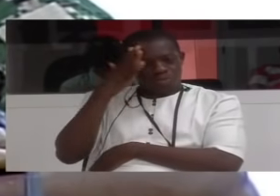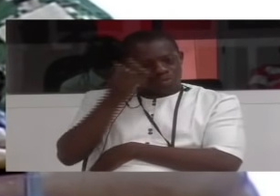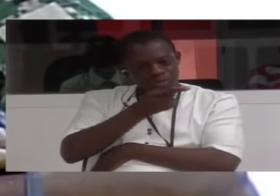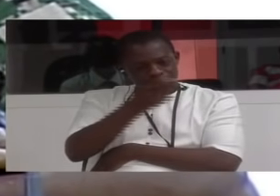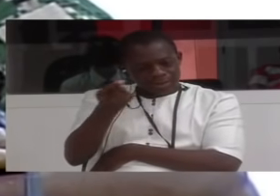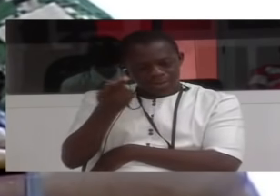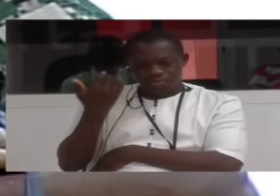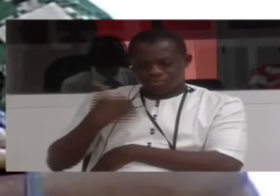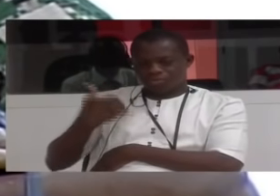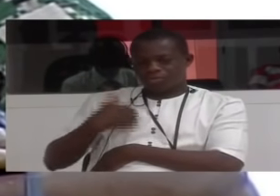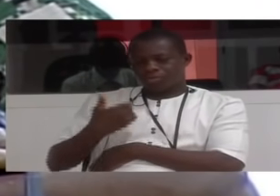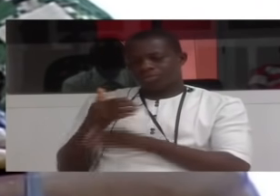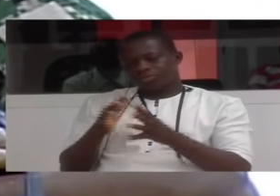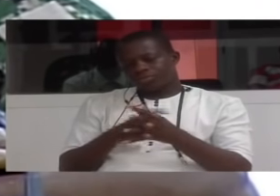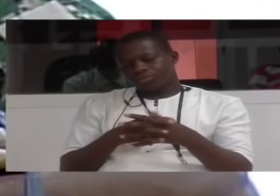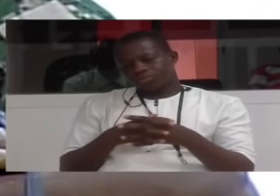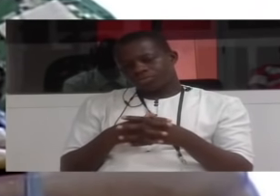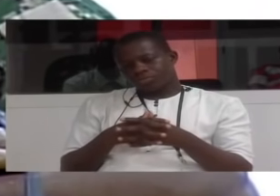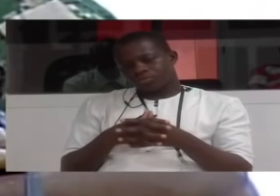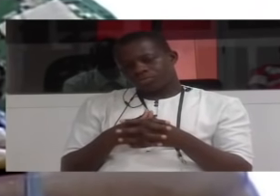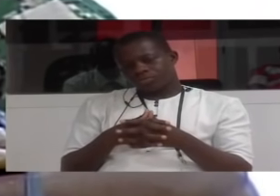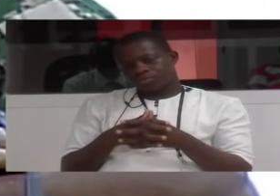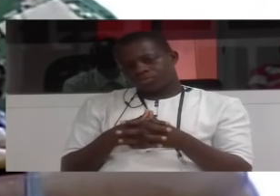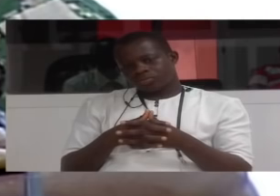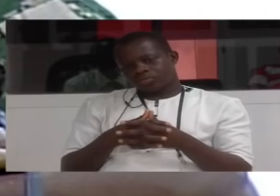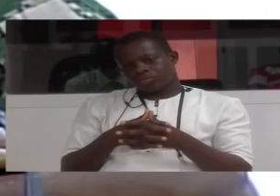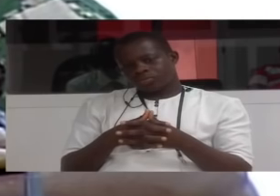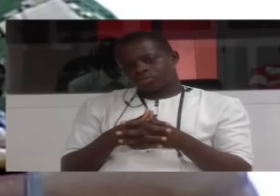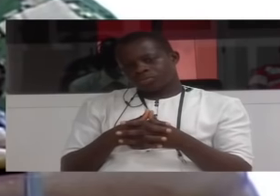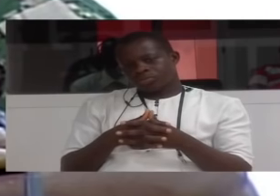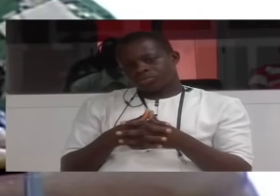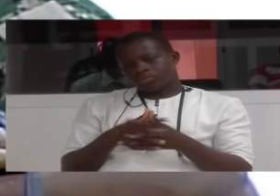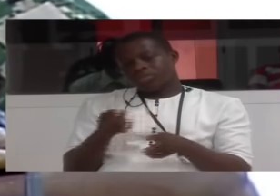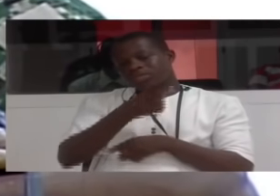I get to know those individuals, ñoñu